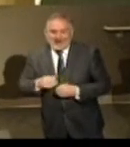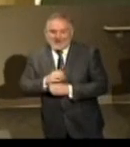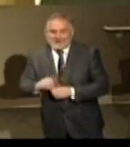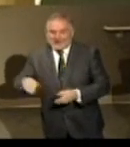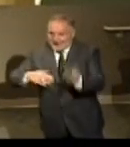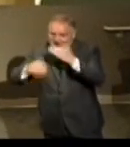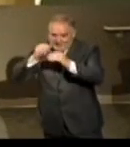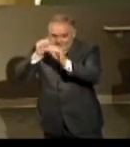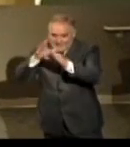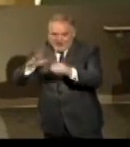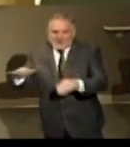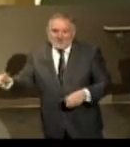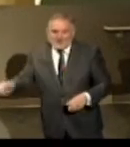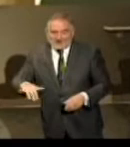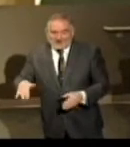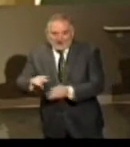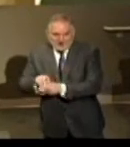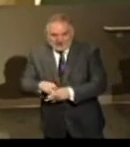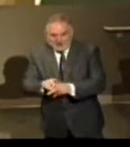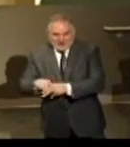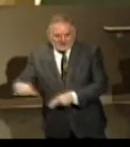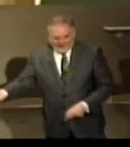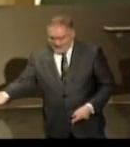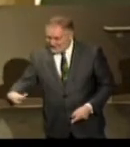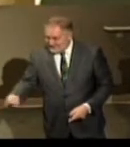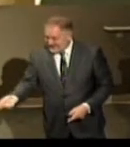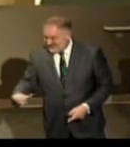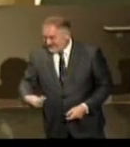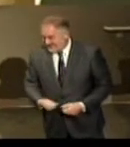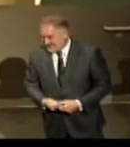cares for you and me."